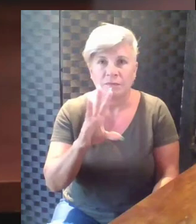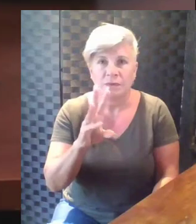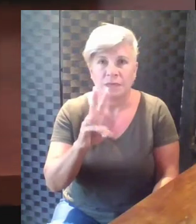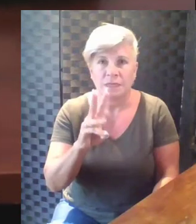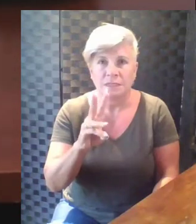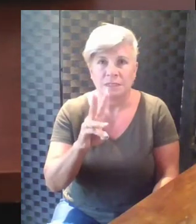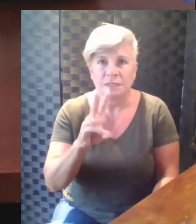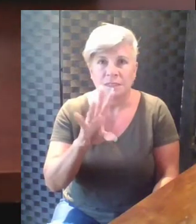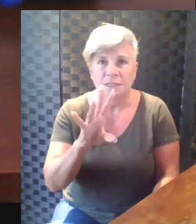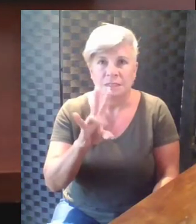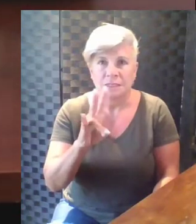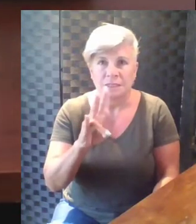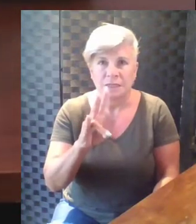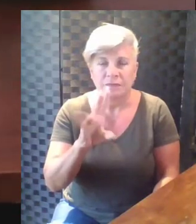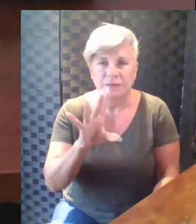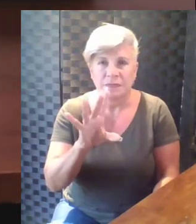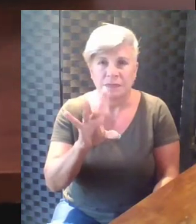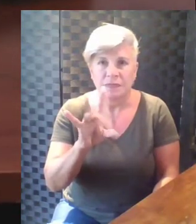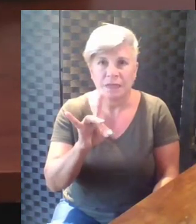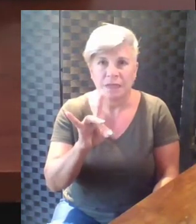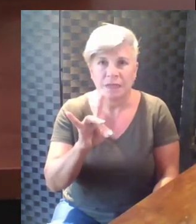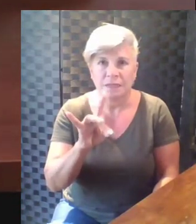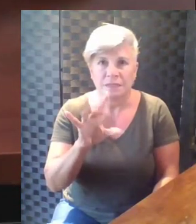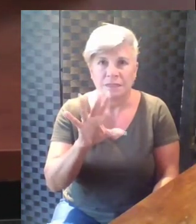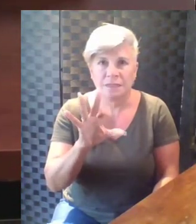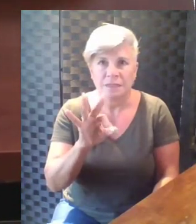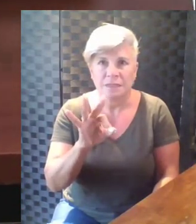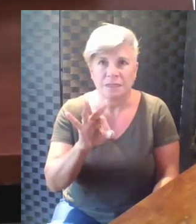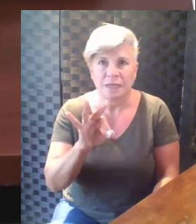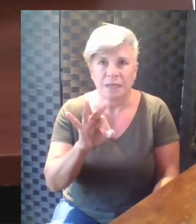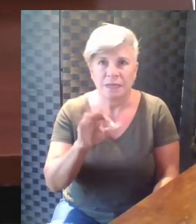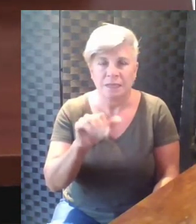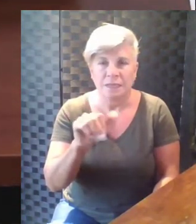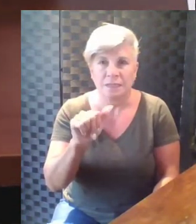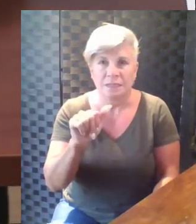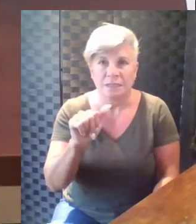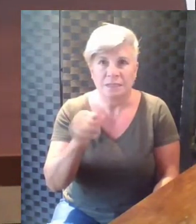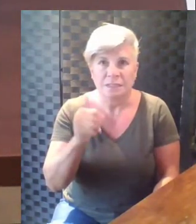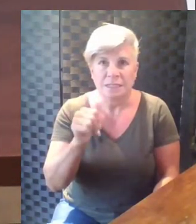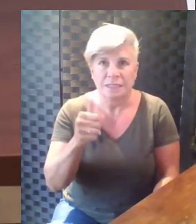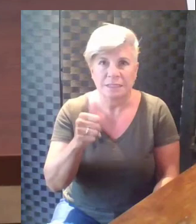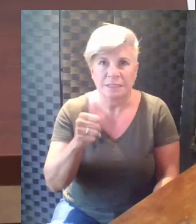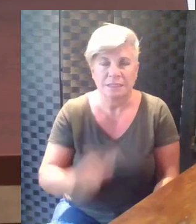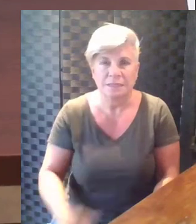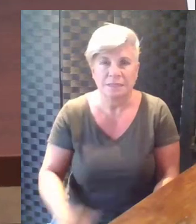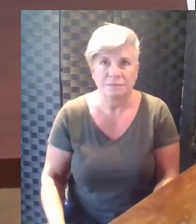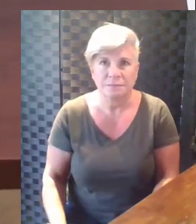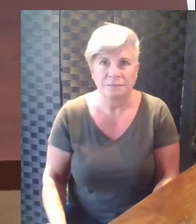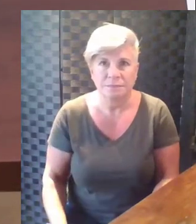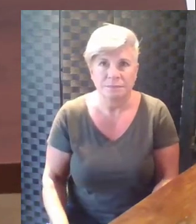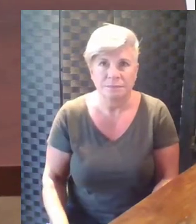5, 6, 7, 8, 9, and 10. Now, if I wanted to